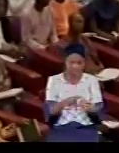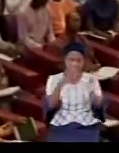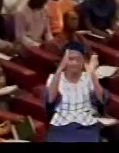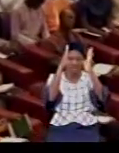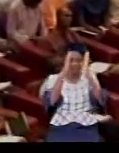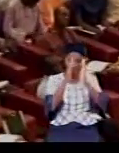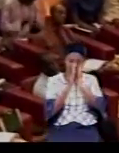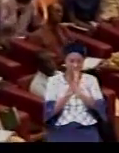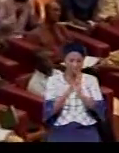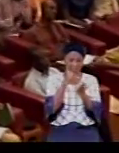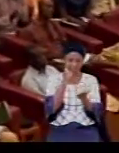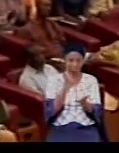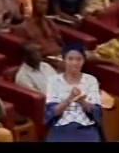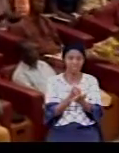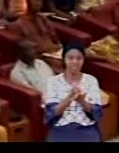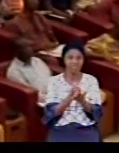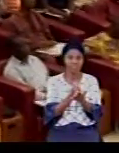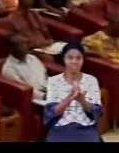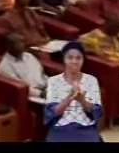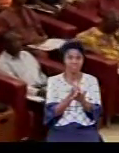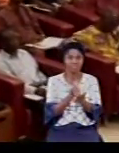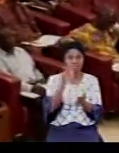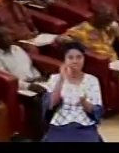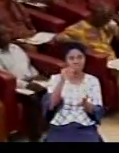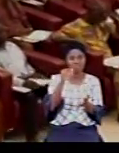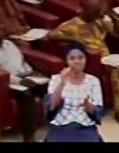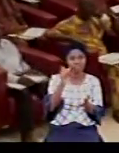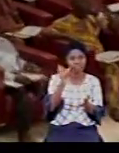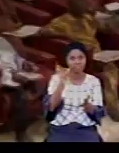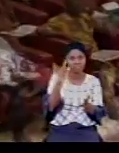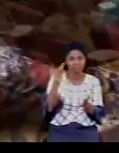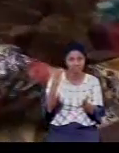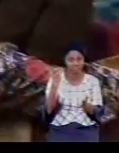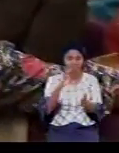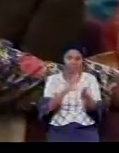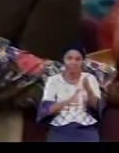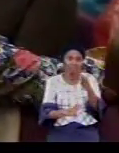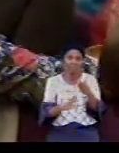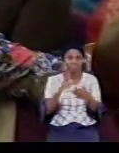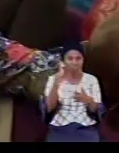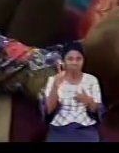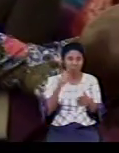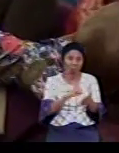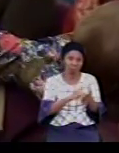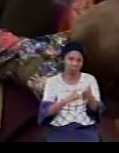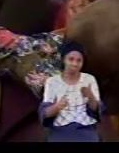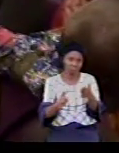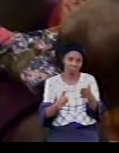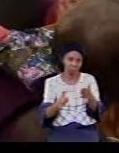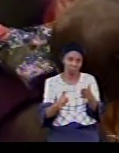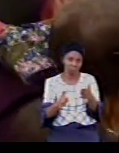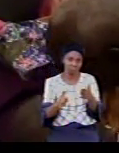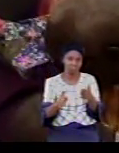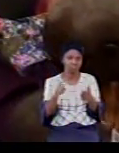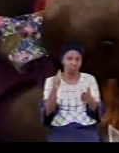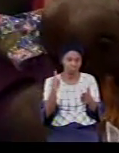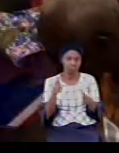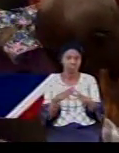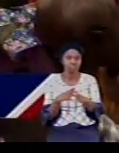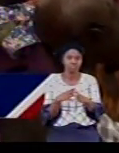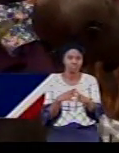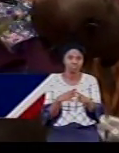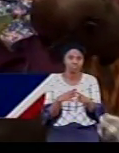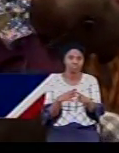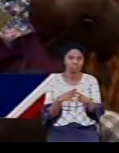Jesus' name. Matthew chapter 21, reading from verse 21.